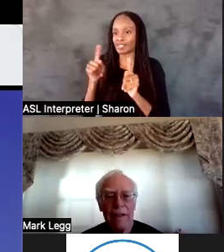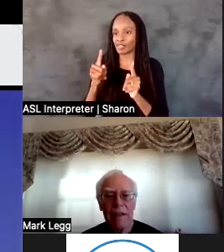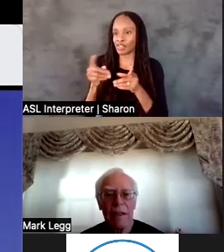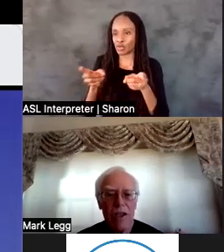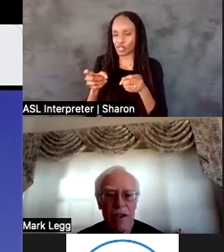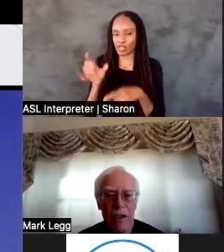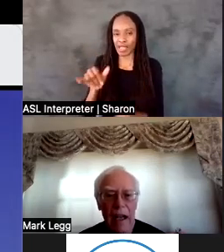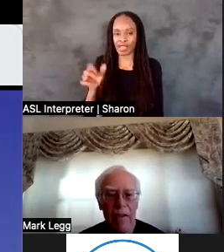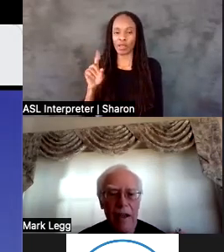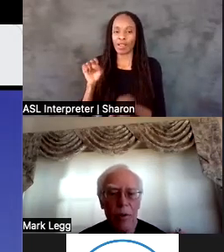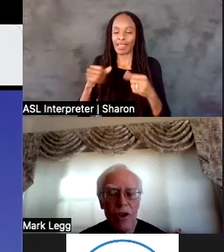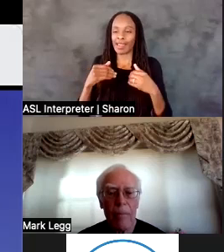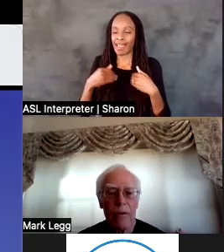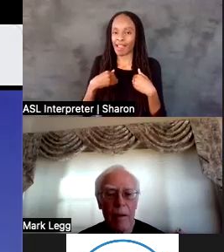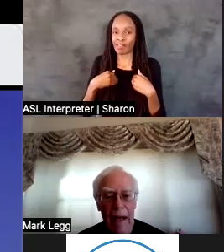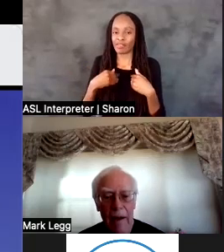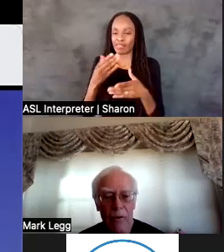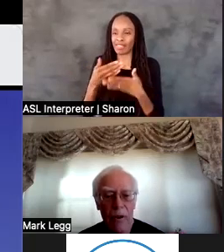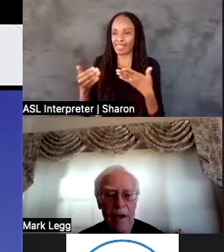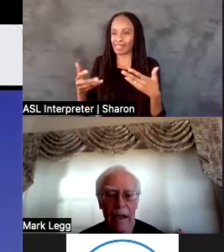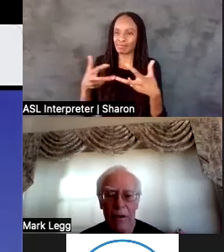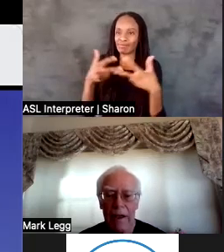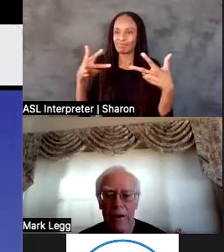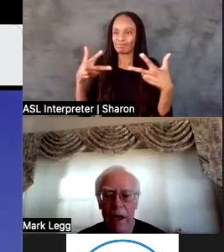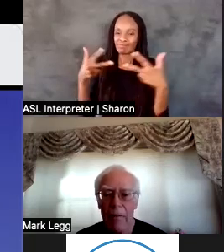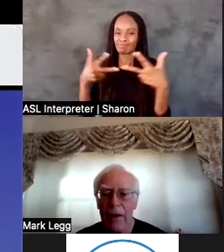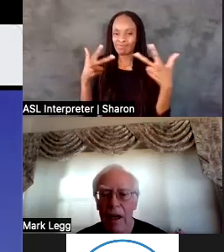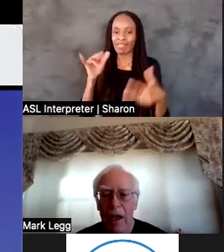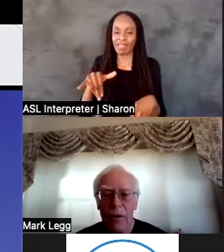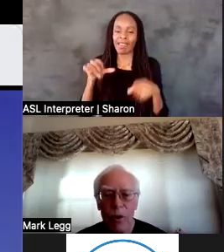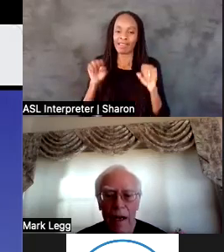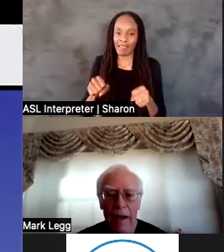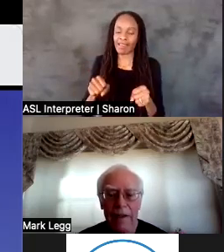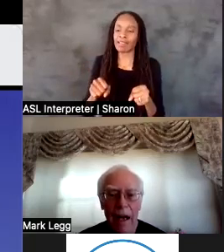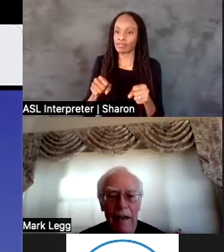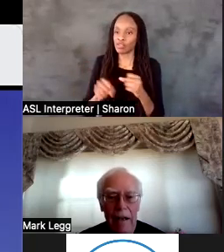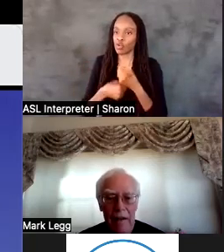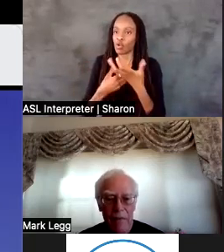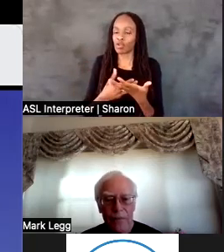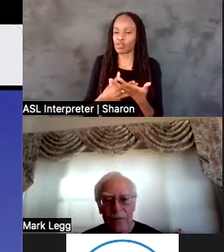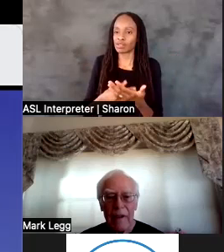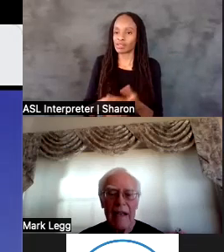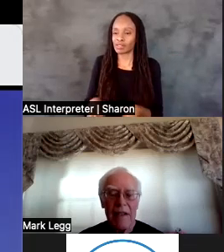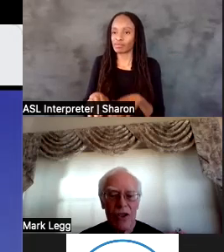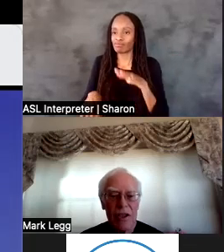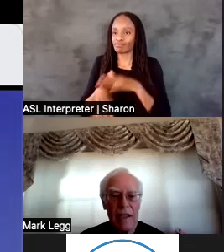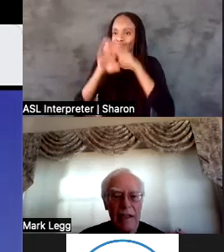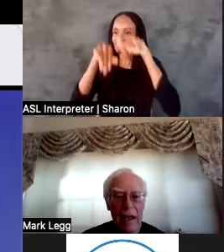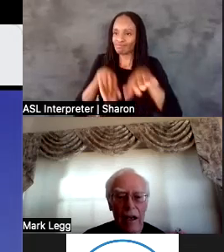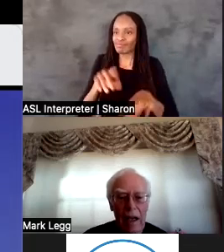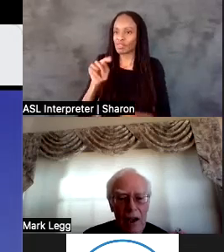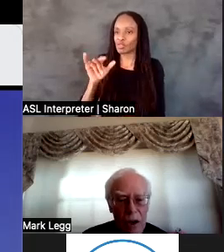where you get these collisions, and you can have things pushed up or drop down. And of course, that can create tsunamis. So we move on to the next slide. And this is